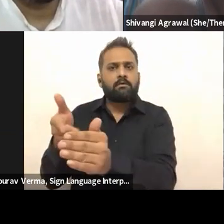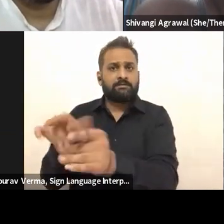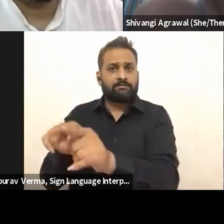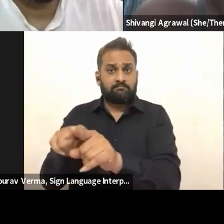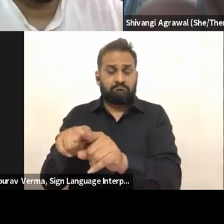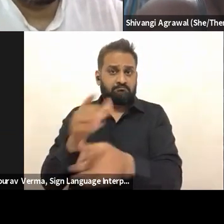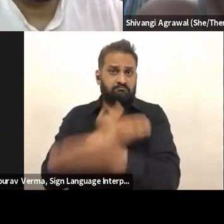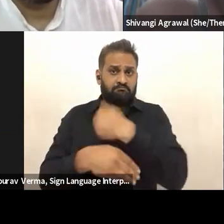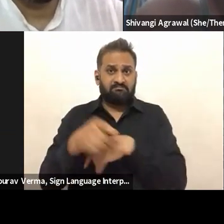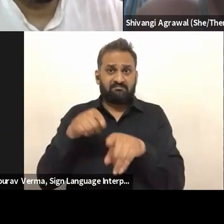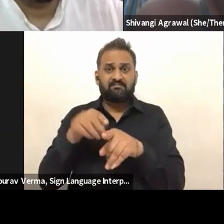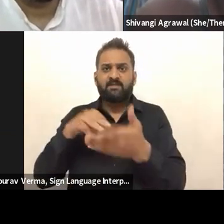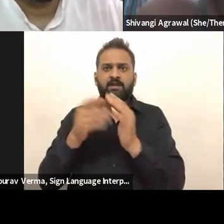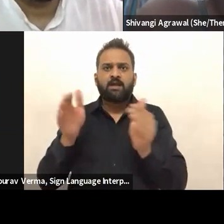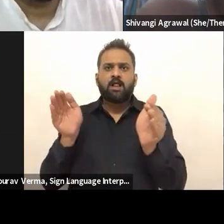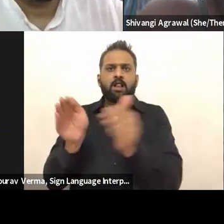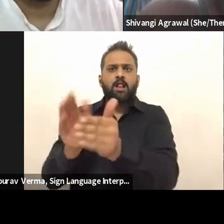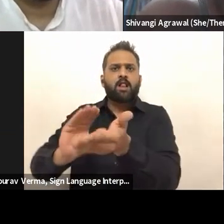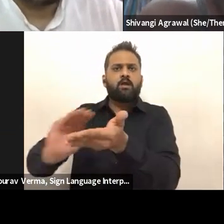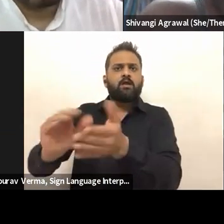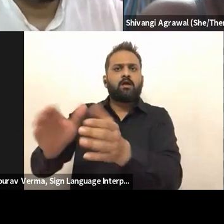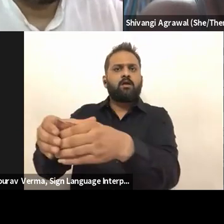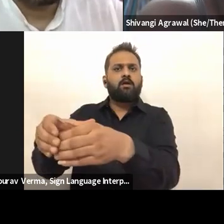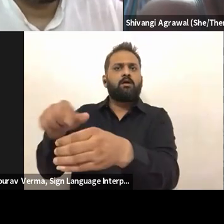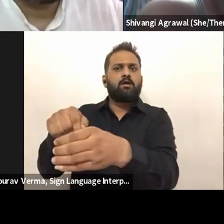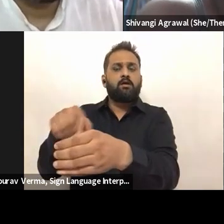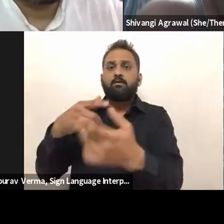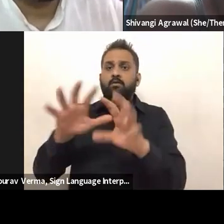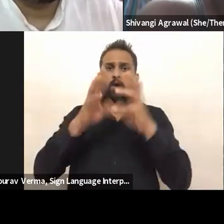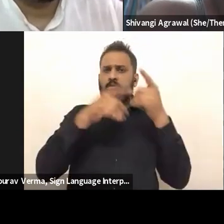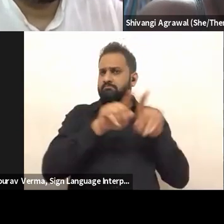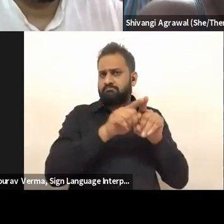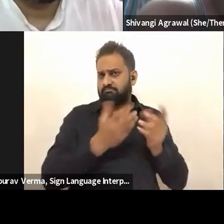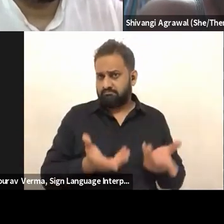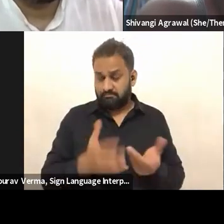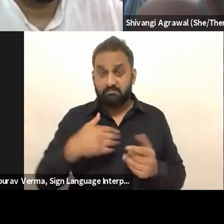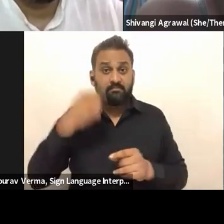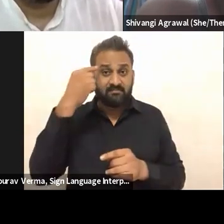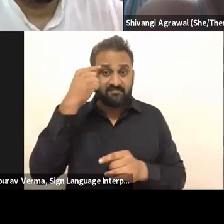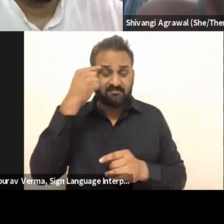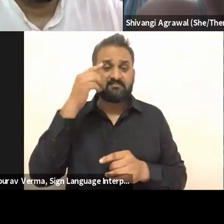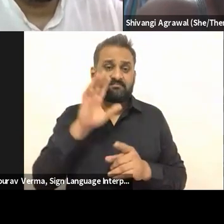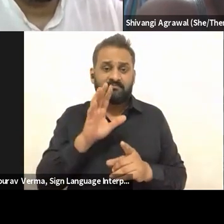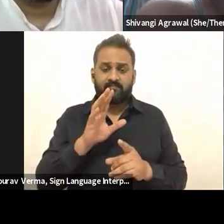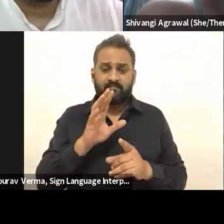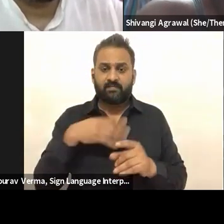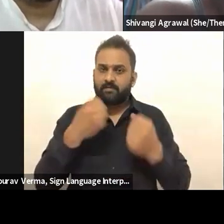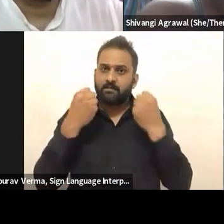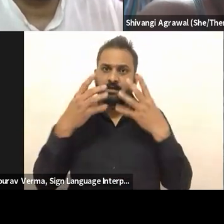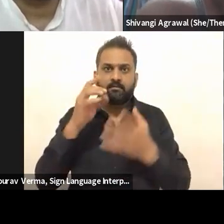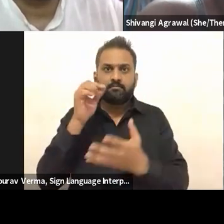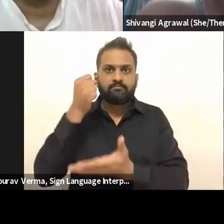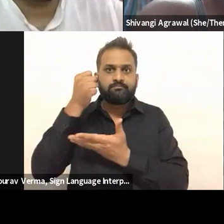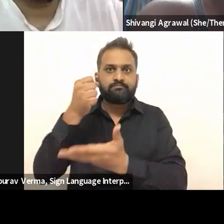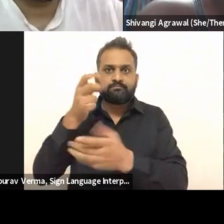is the biggest minority in all over the world, in any country. And I think there is so much lack of funding. So if